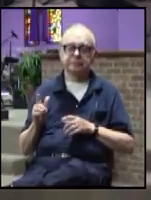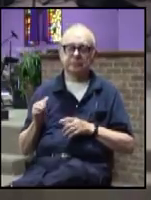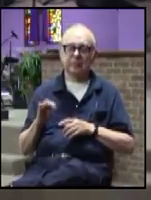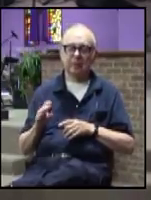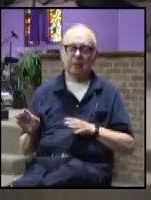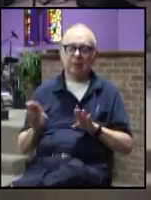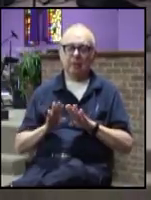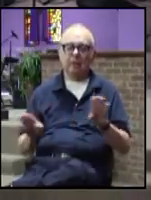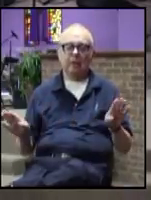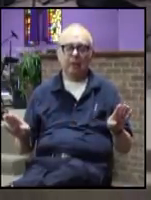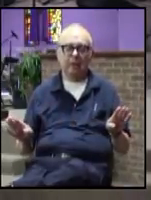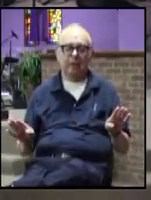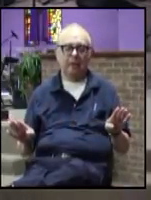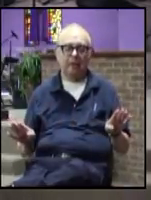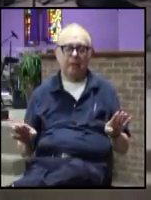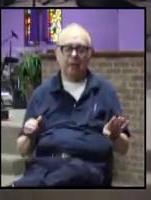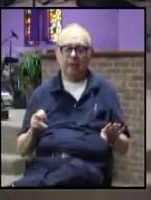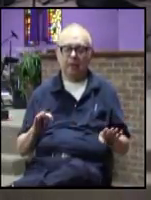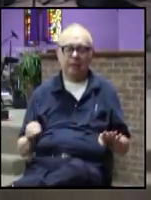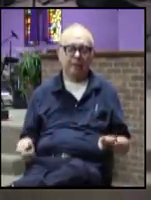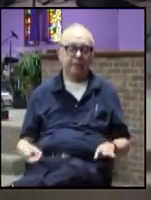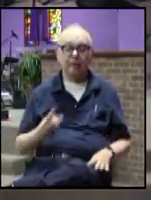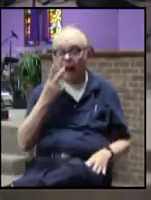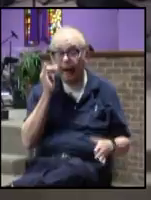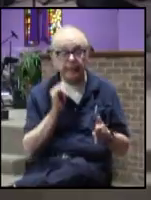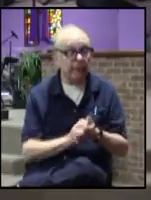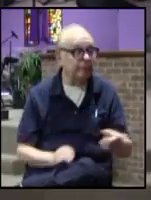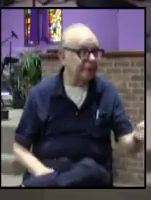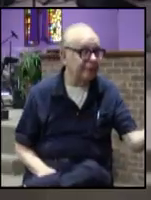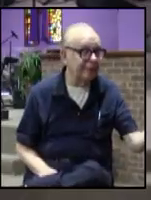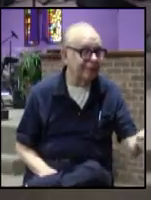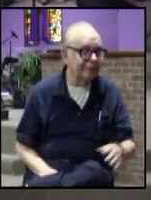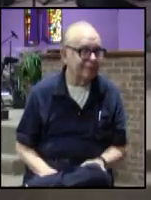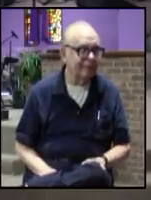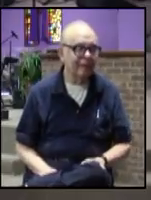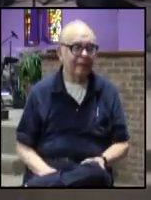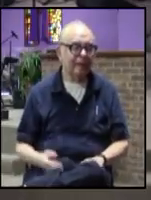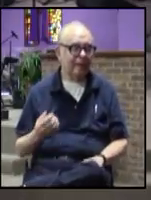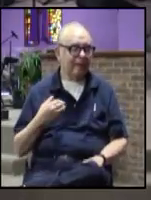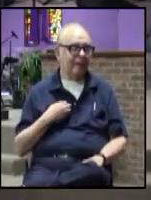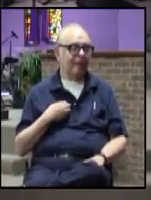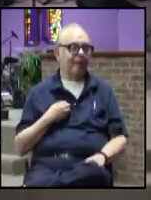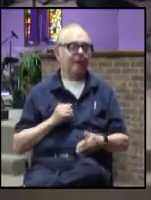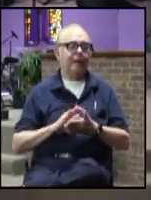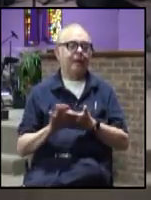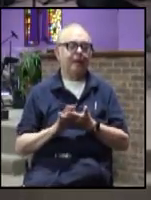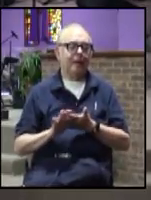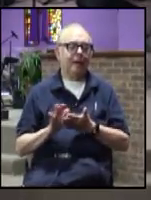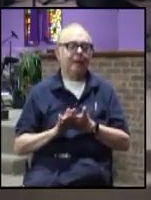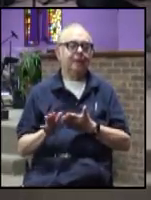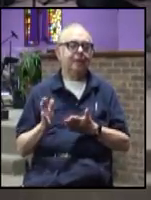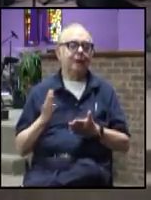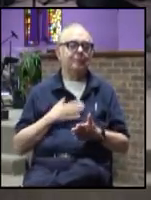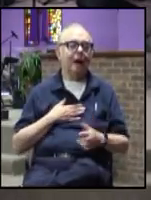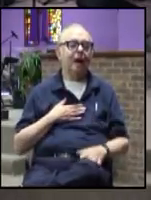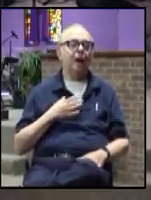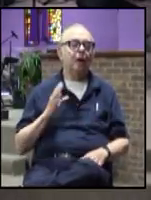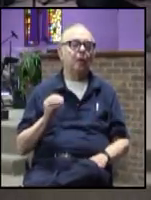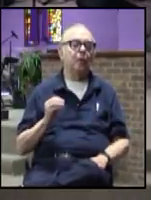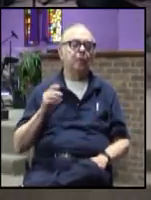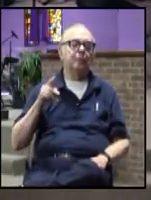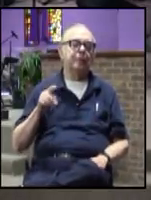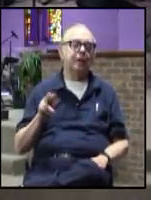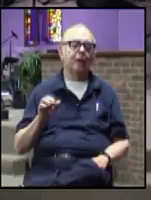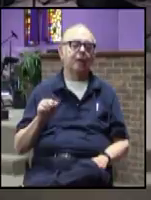So she goes to open the door and she looks and she says, I don't believe this. I have to clean up my own prank.